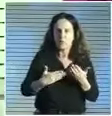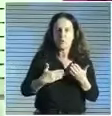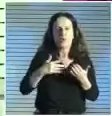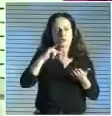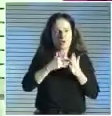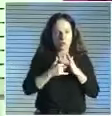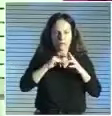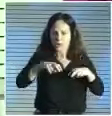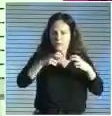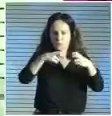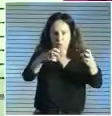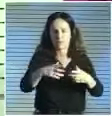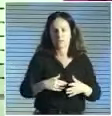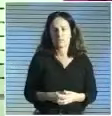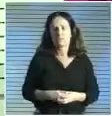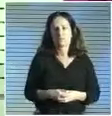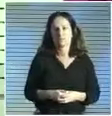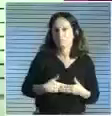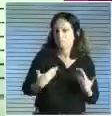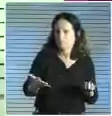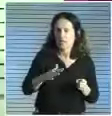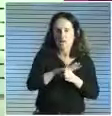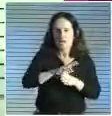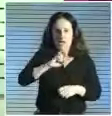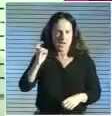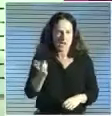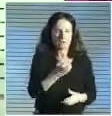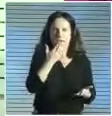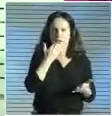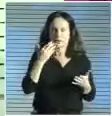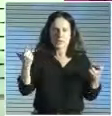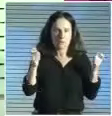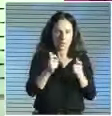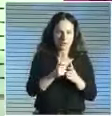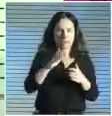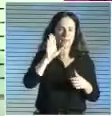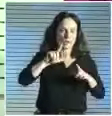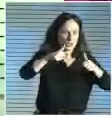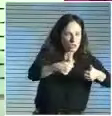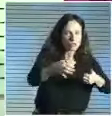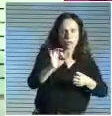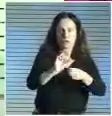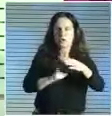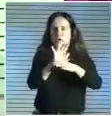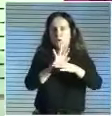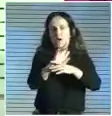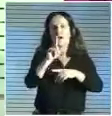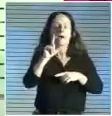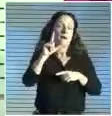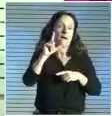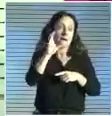to even helping to reduce the carbon footprint. And in that, simplified,